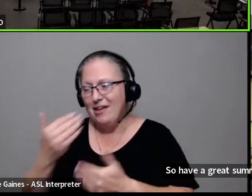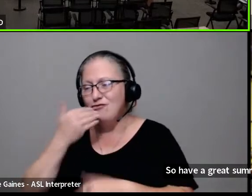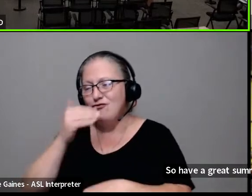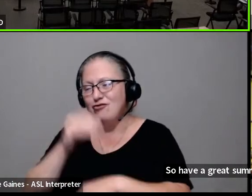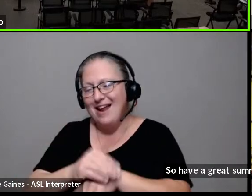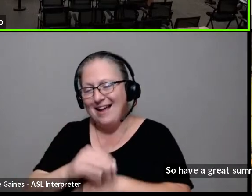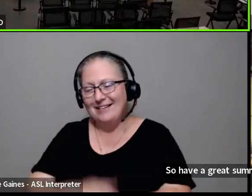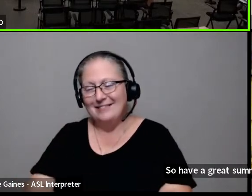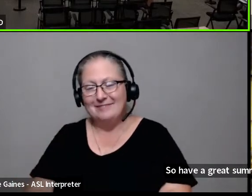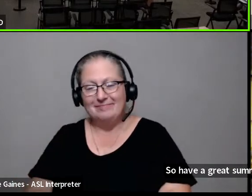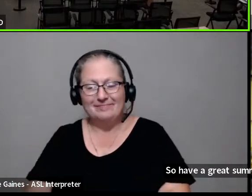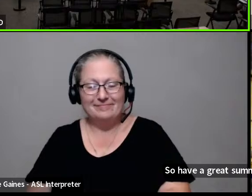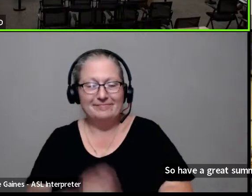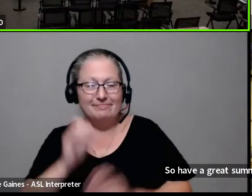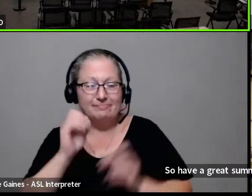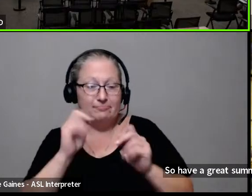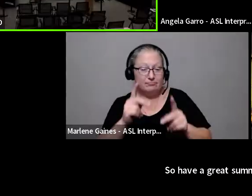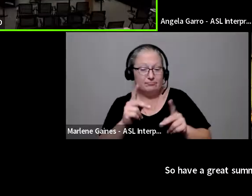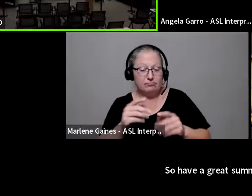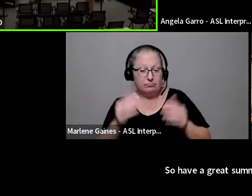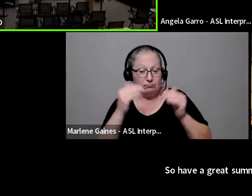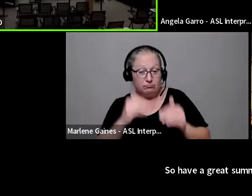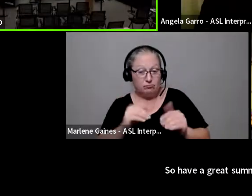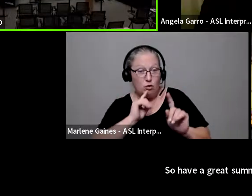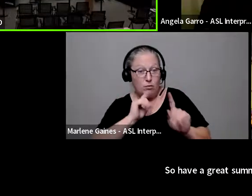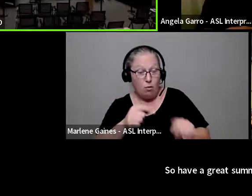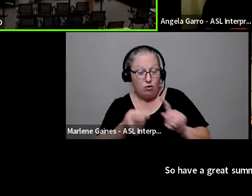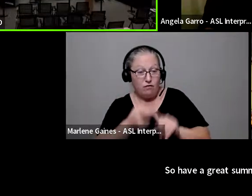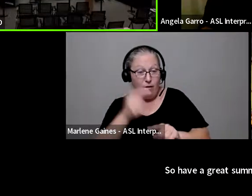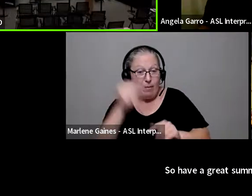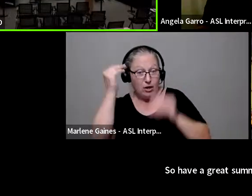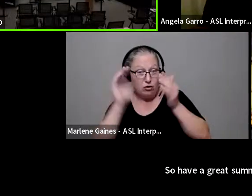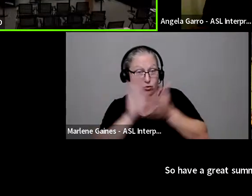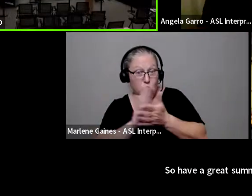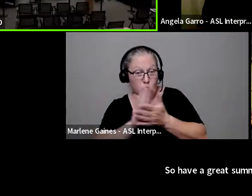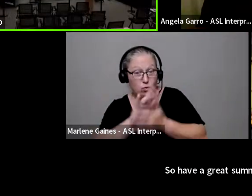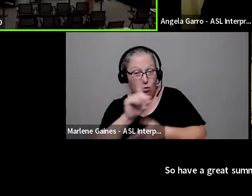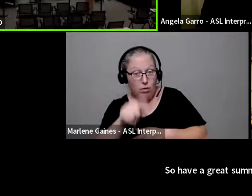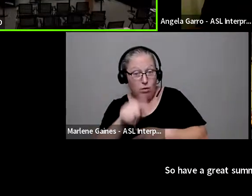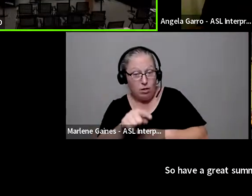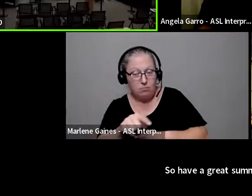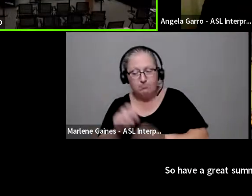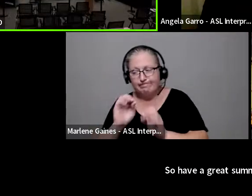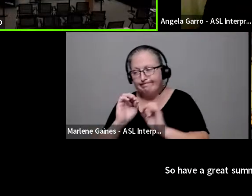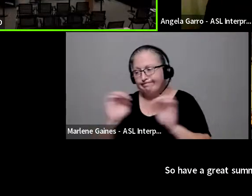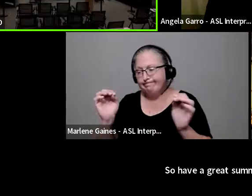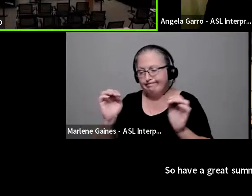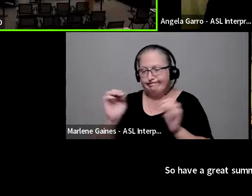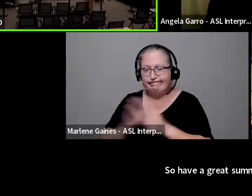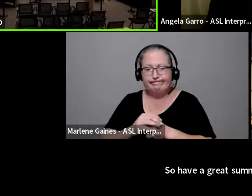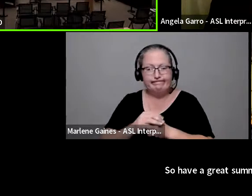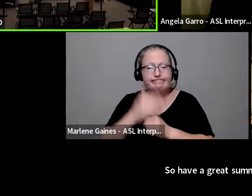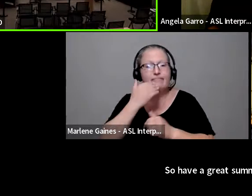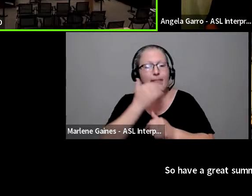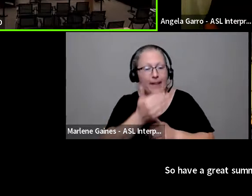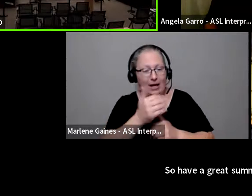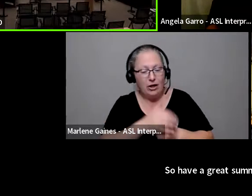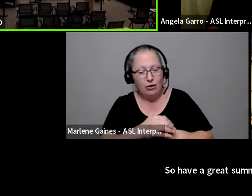night. Okay, are there any reports from the adult school? There are none. Thank